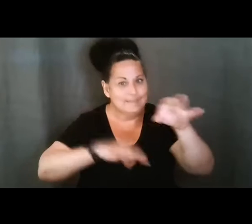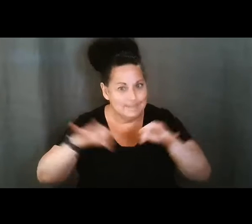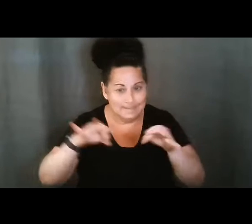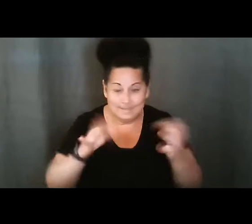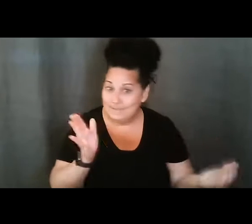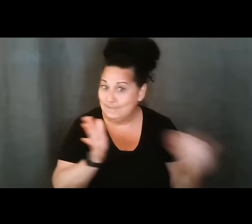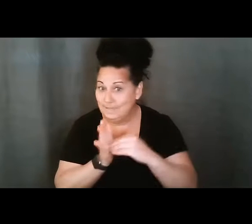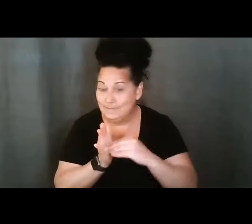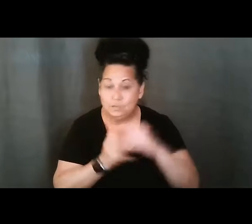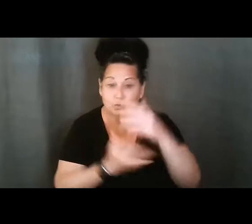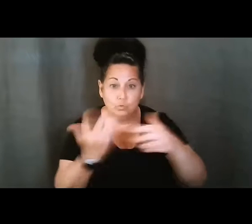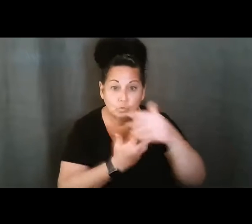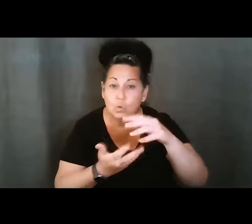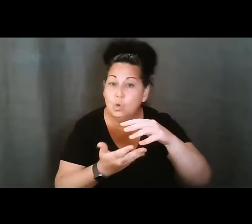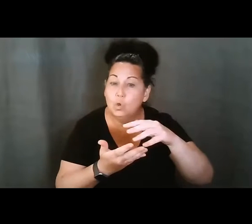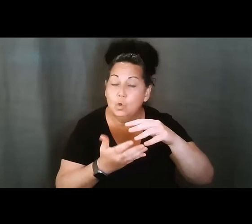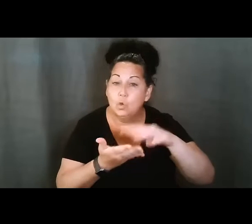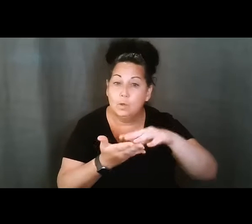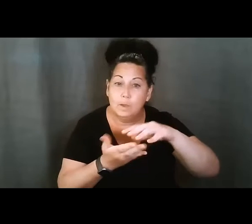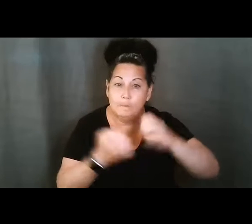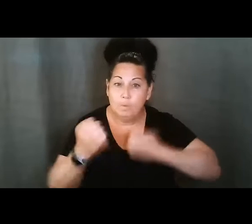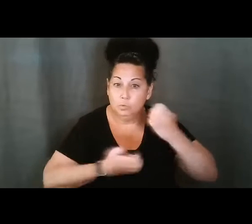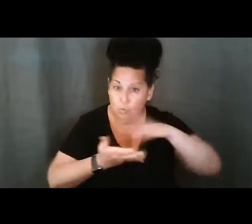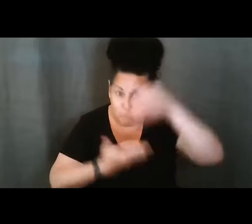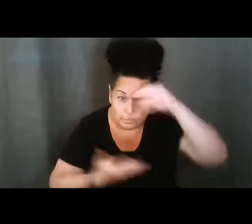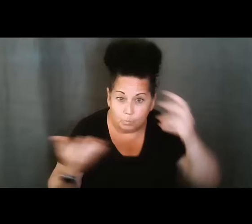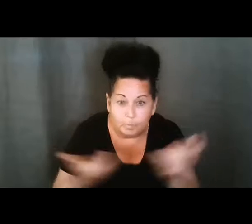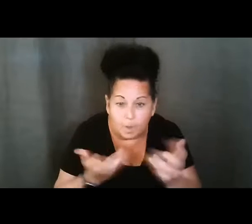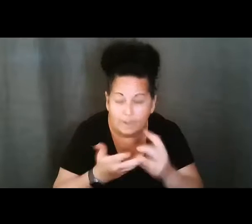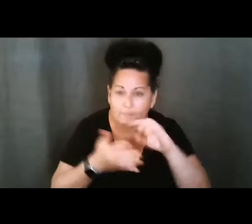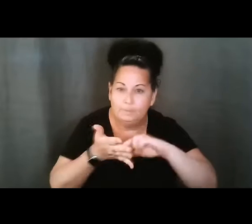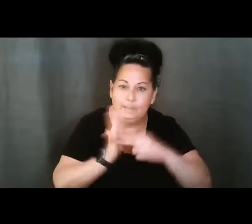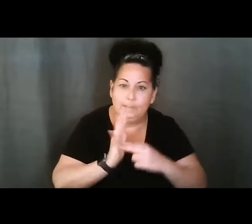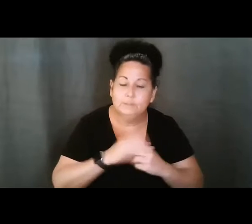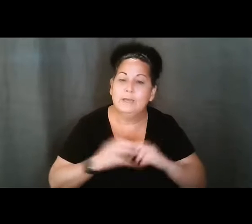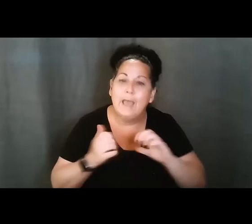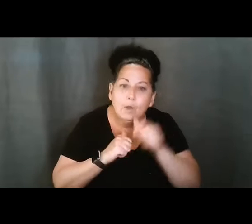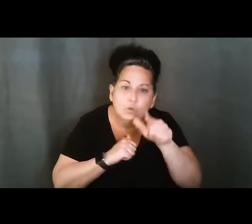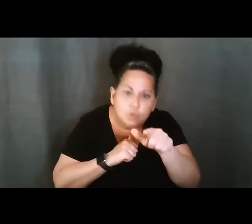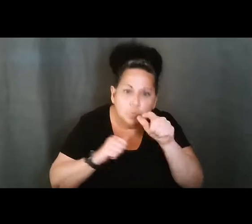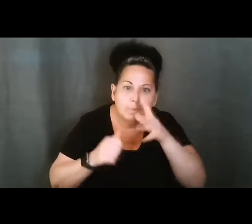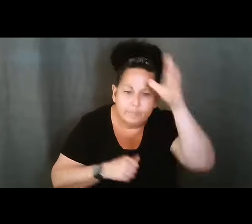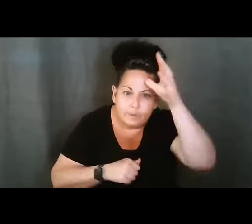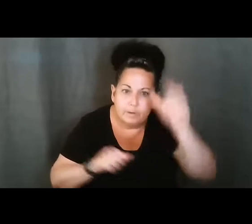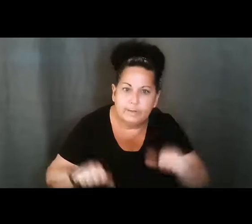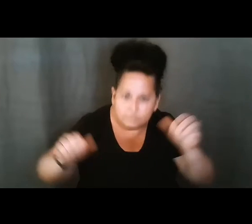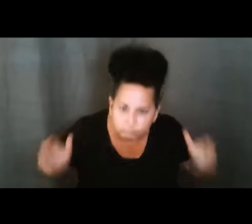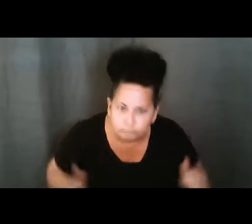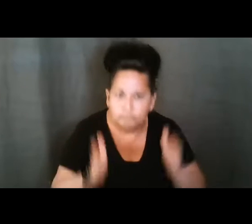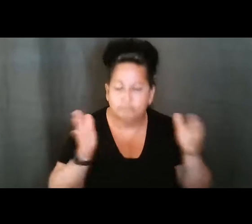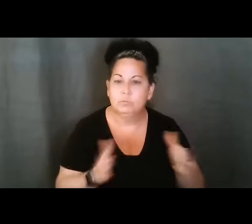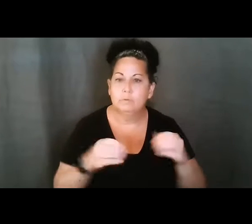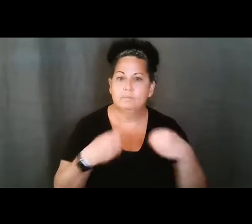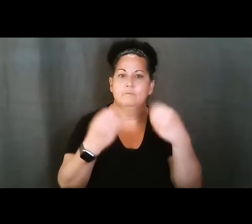is, why it's important, how you as a parent can what help promote your child's emotional development and give you some strategies for the